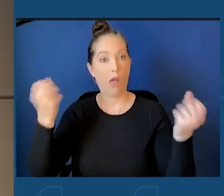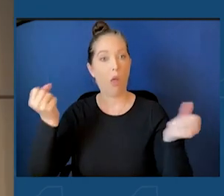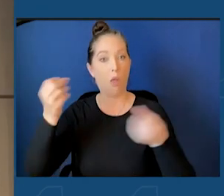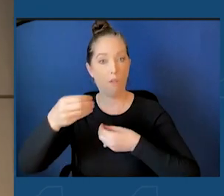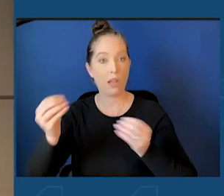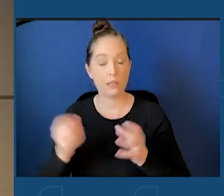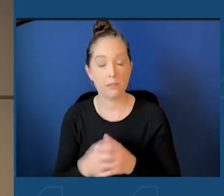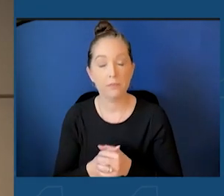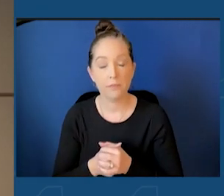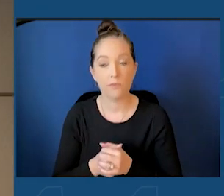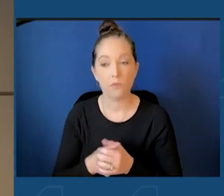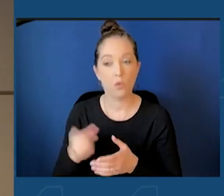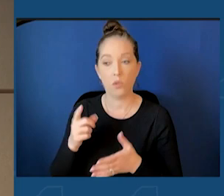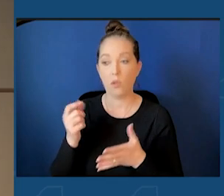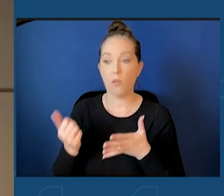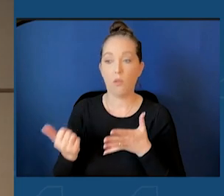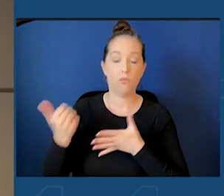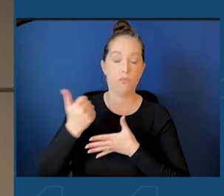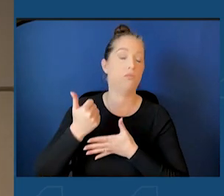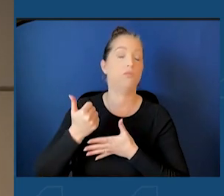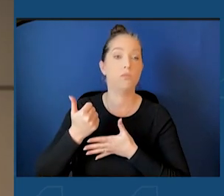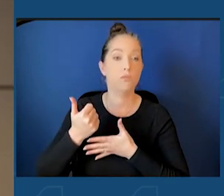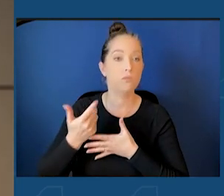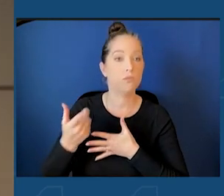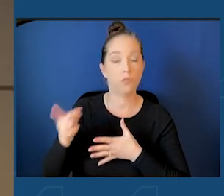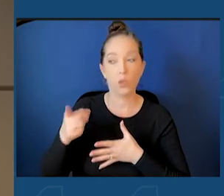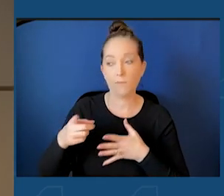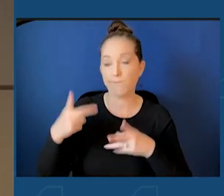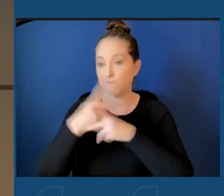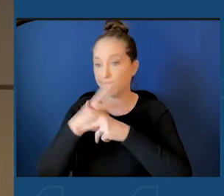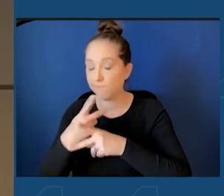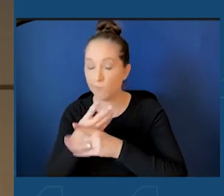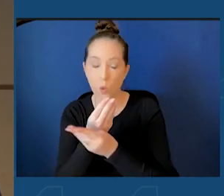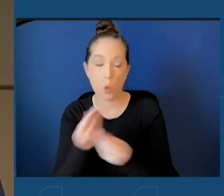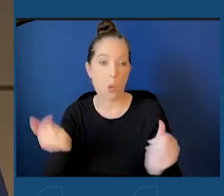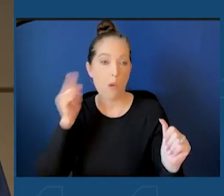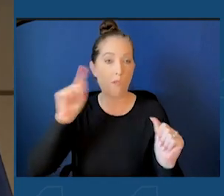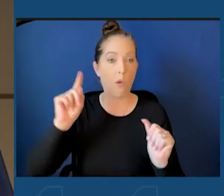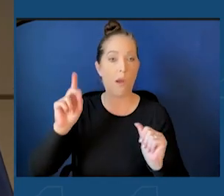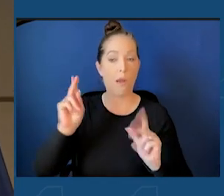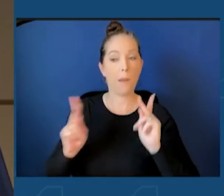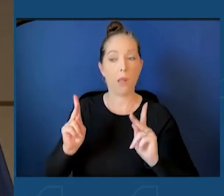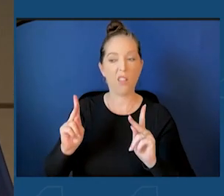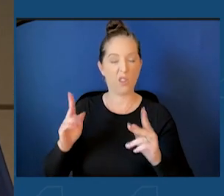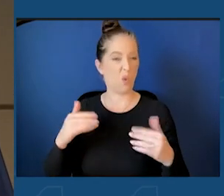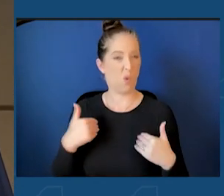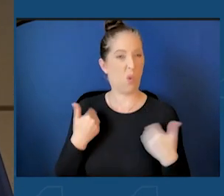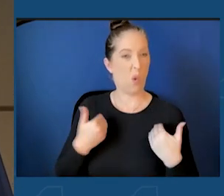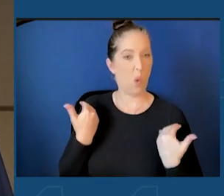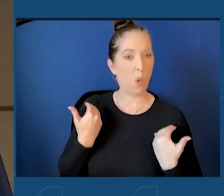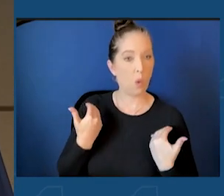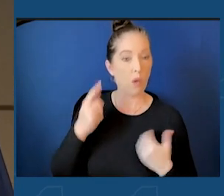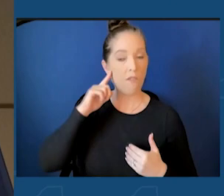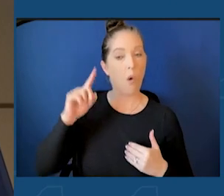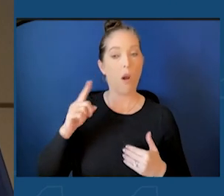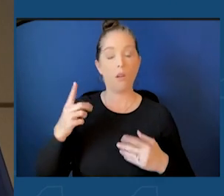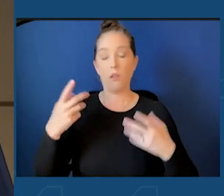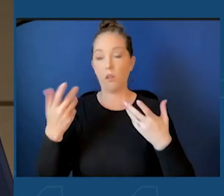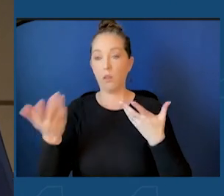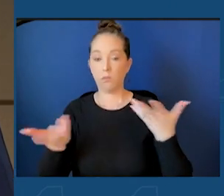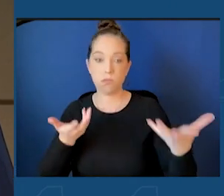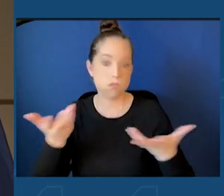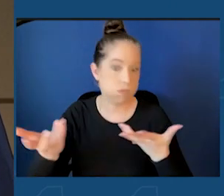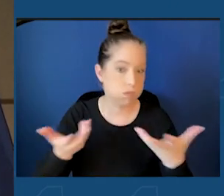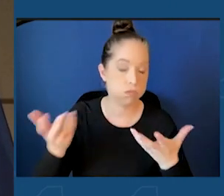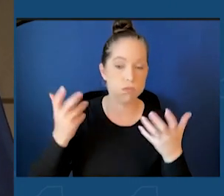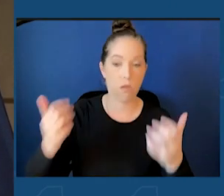at the forefront of finding solutions to help people, and particularly our young people, cope with everything that life is throwing at them. So Dr.